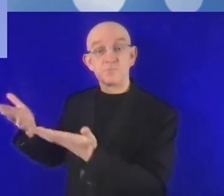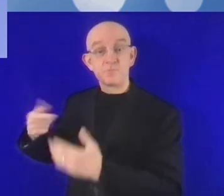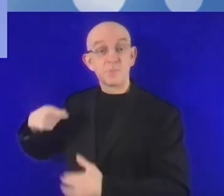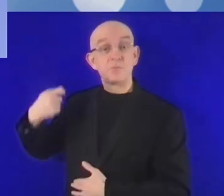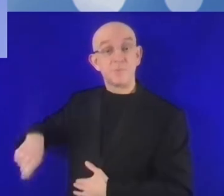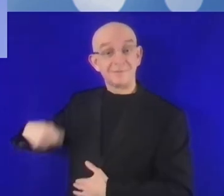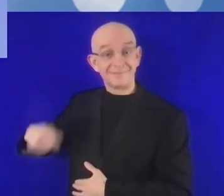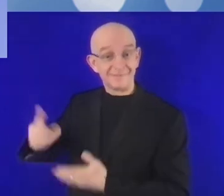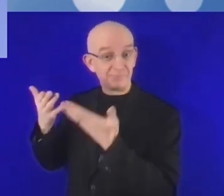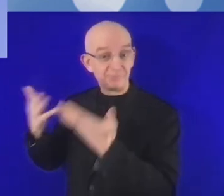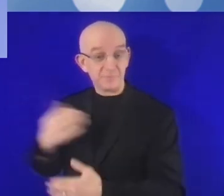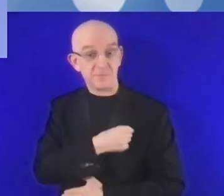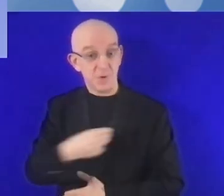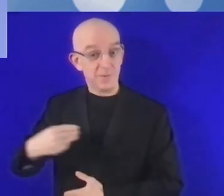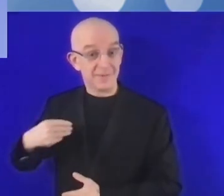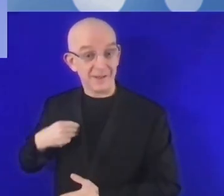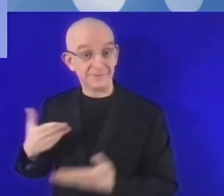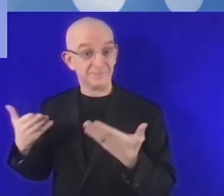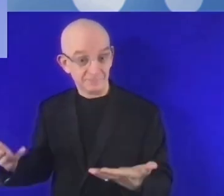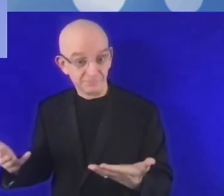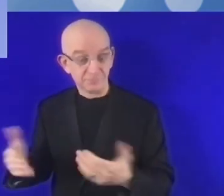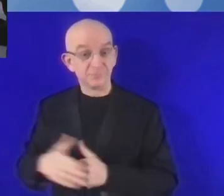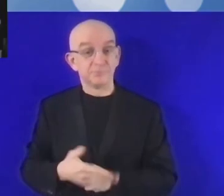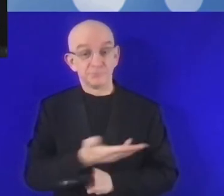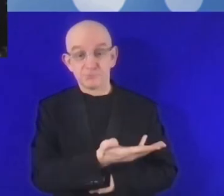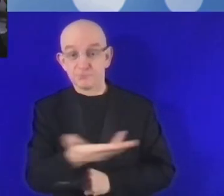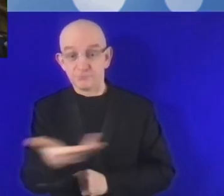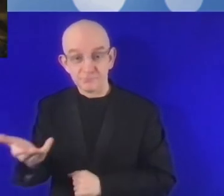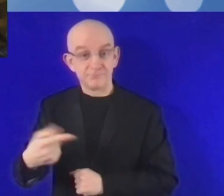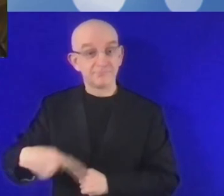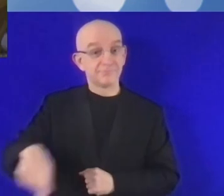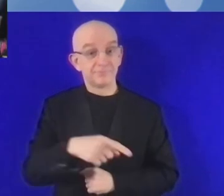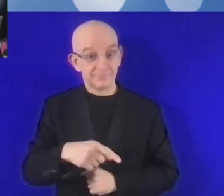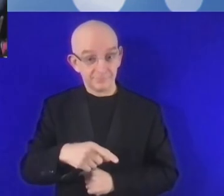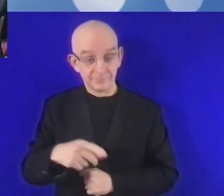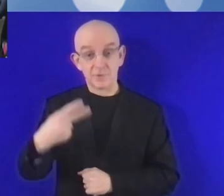Morawiecki, is with us in Katowice and will take the floor now. Please.